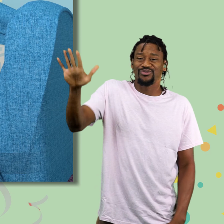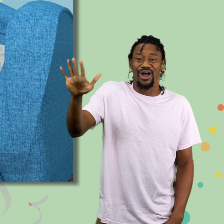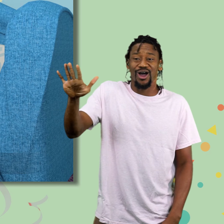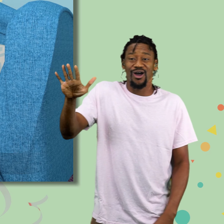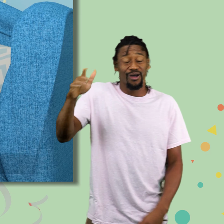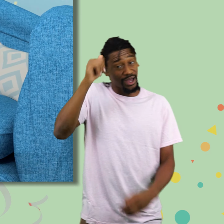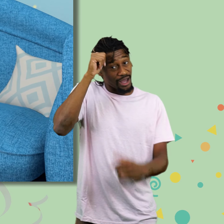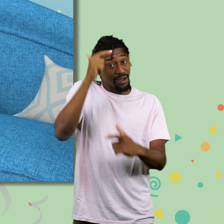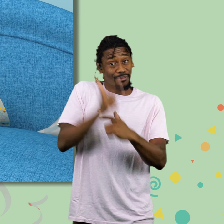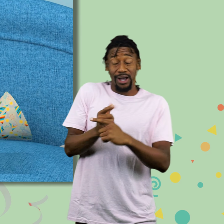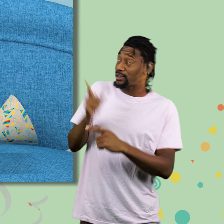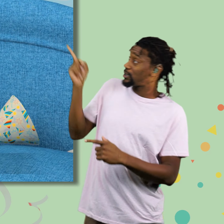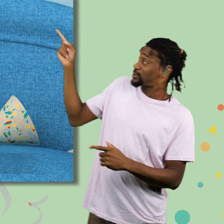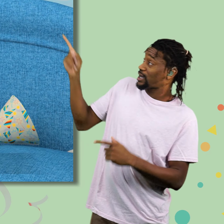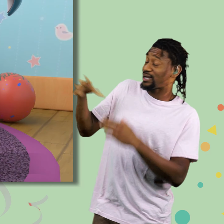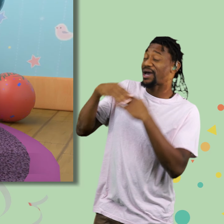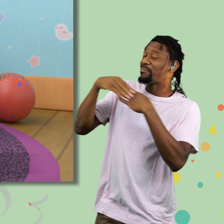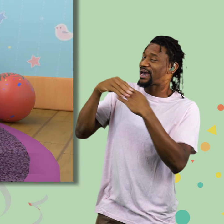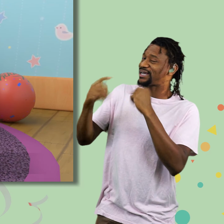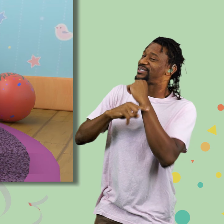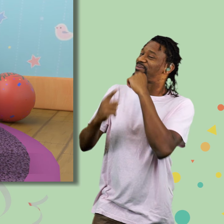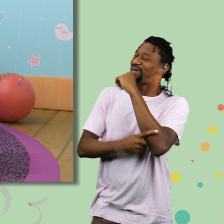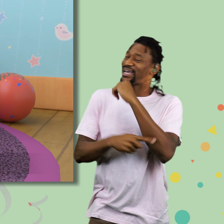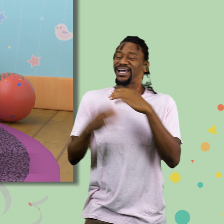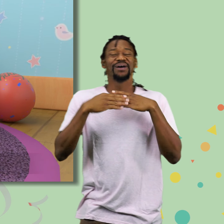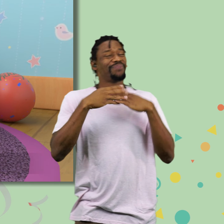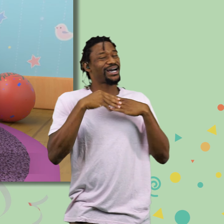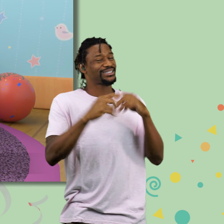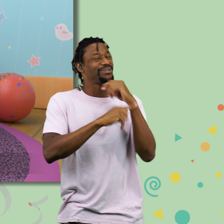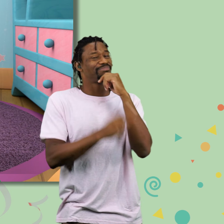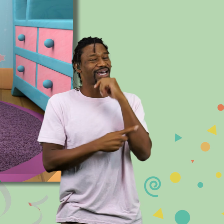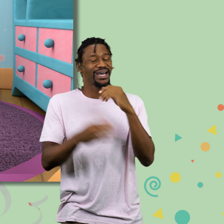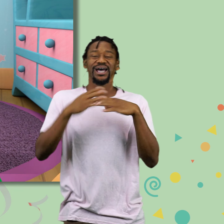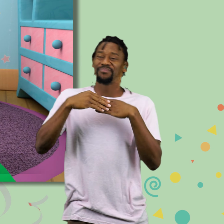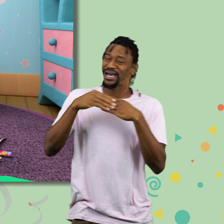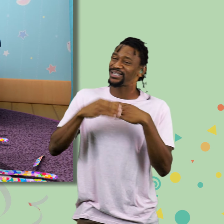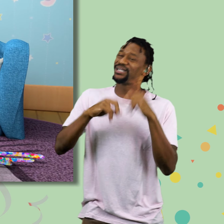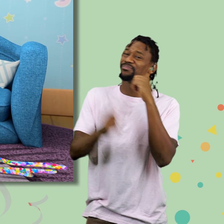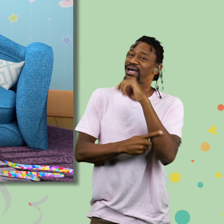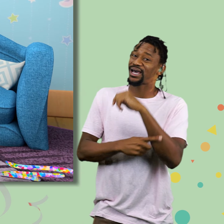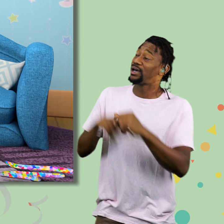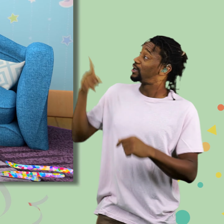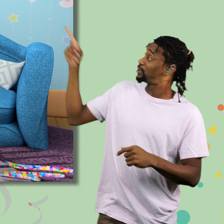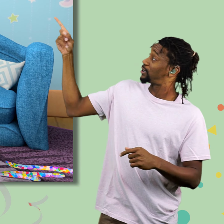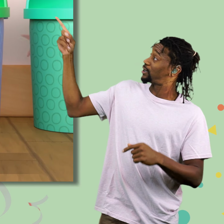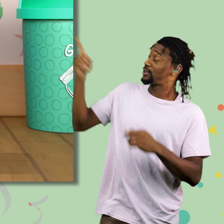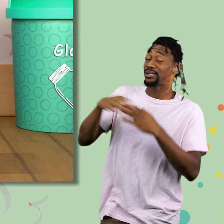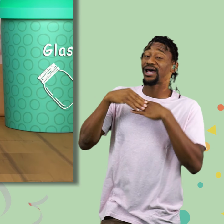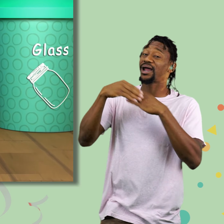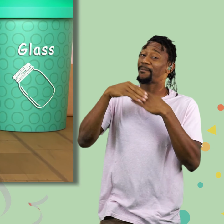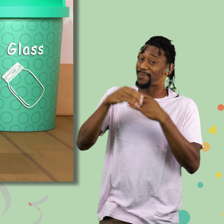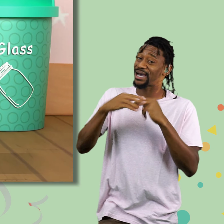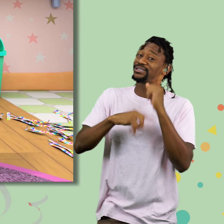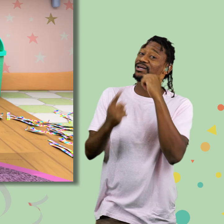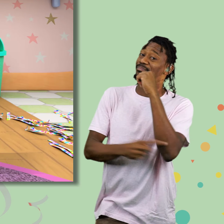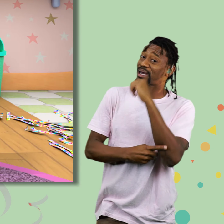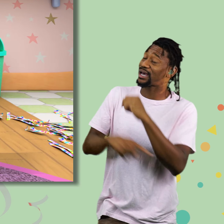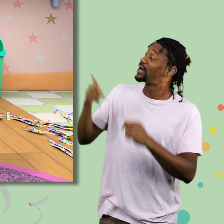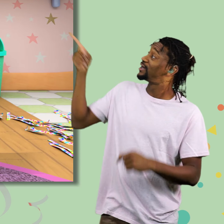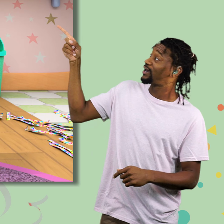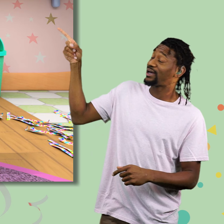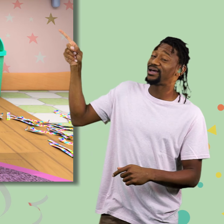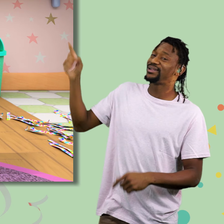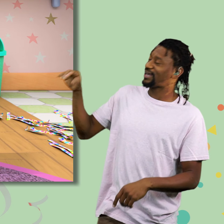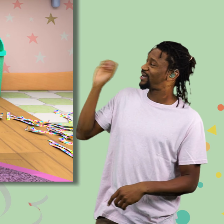where it goes Brother shows in the plastic bin, plastic bin, plastic bin Brother shows in the plastic